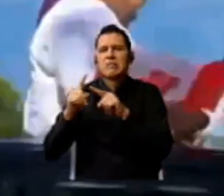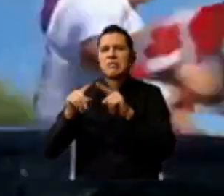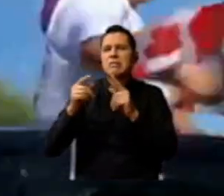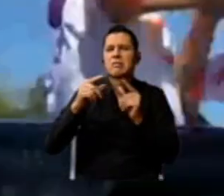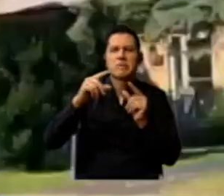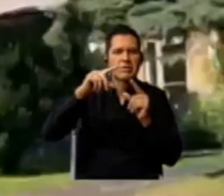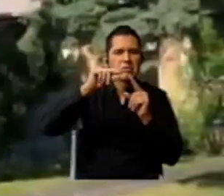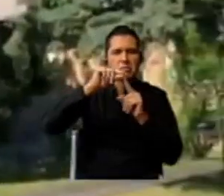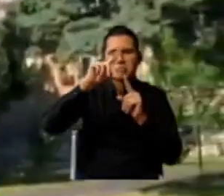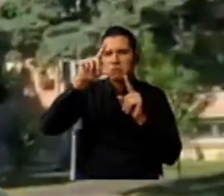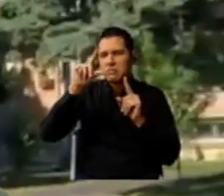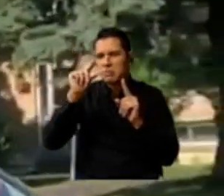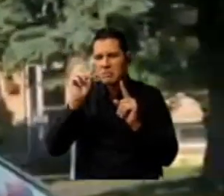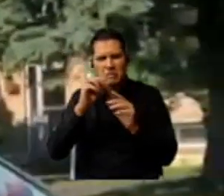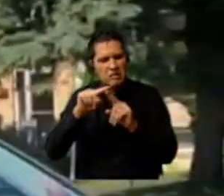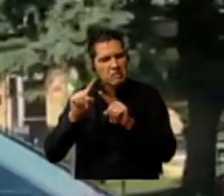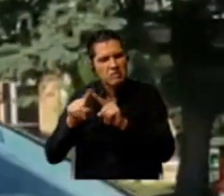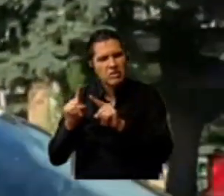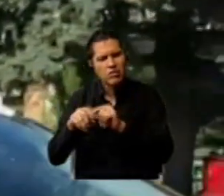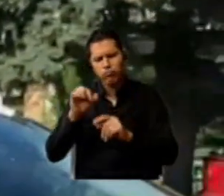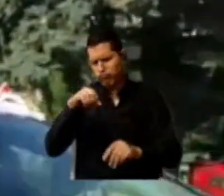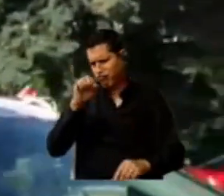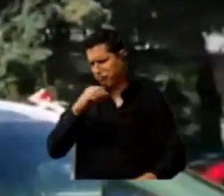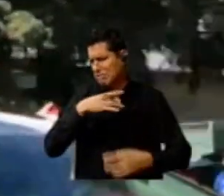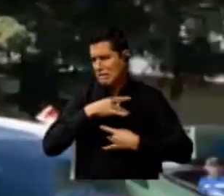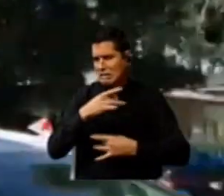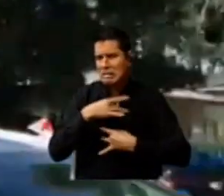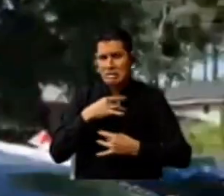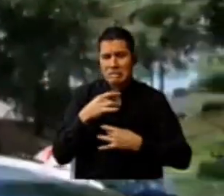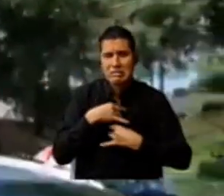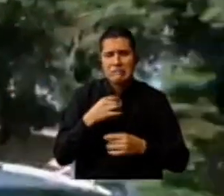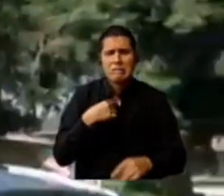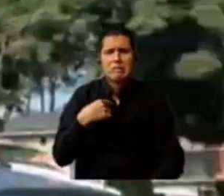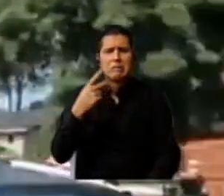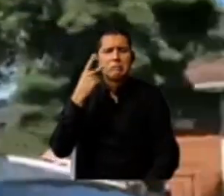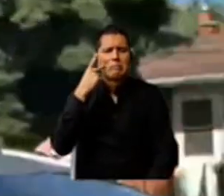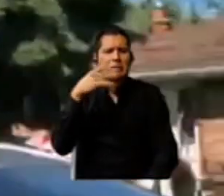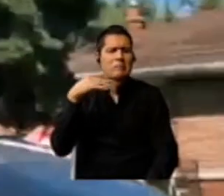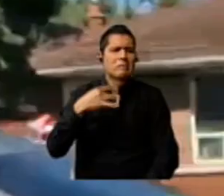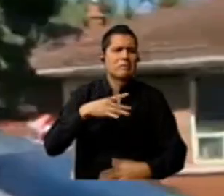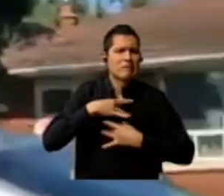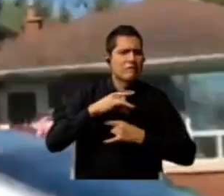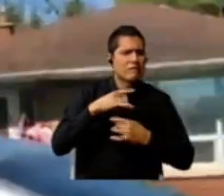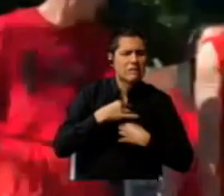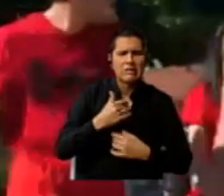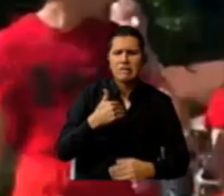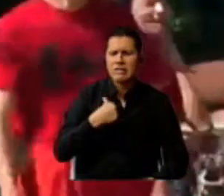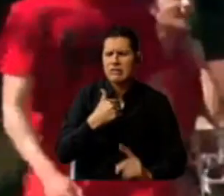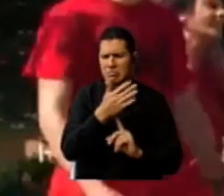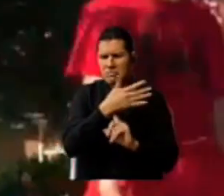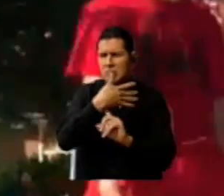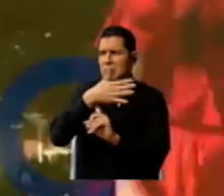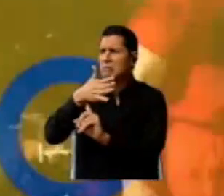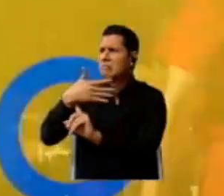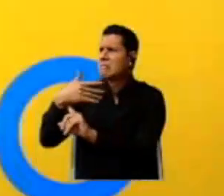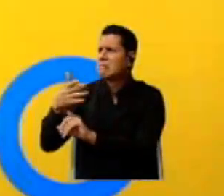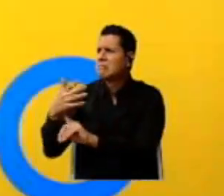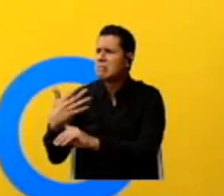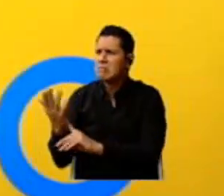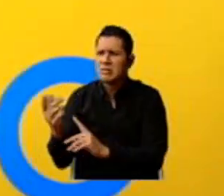Yes. Wow, Charlotte, very interesting. Very interesting. They have a flag. And what are